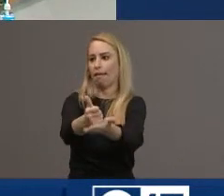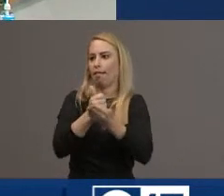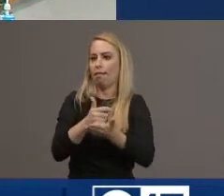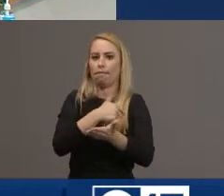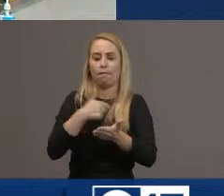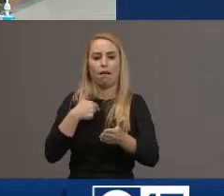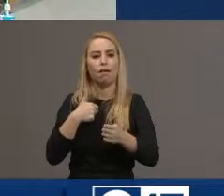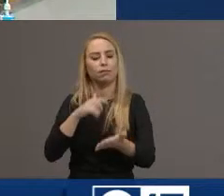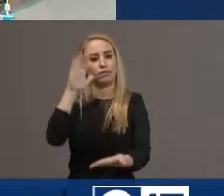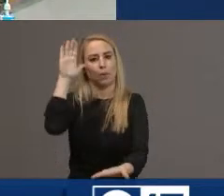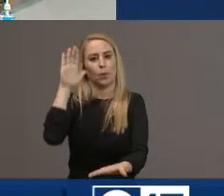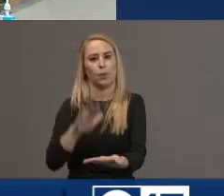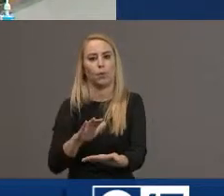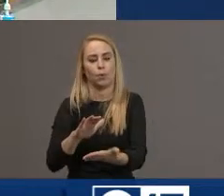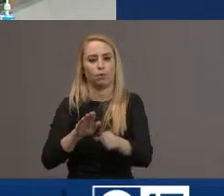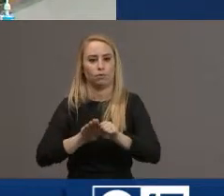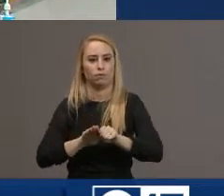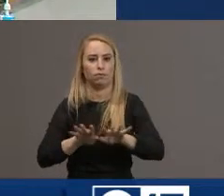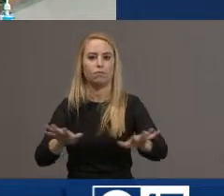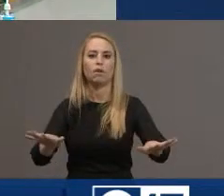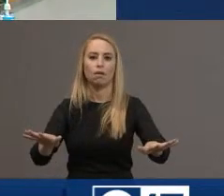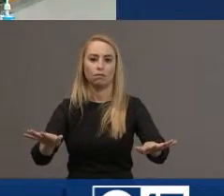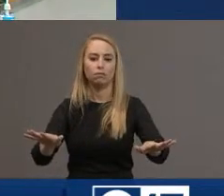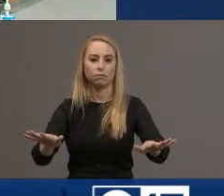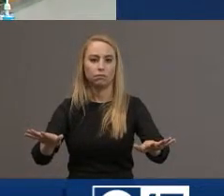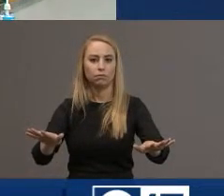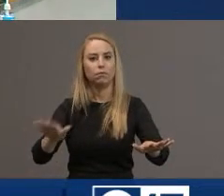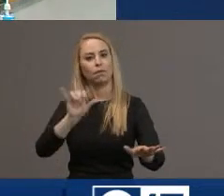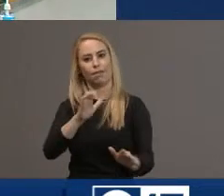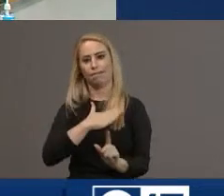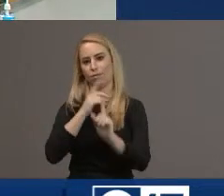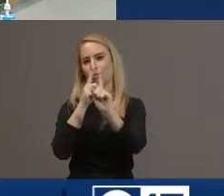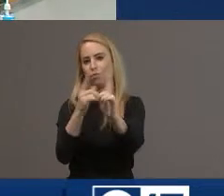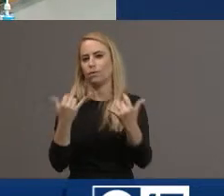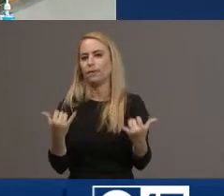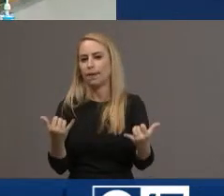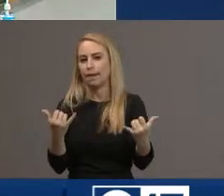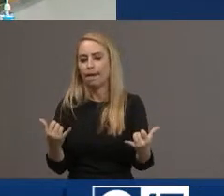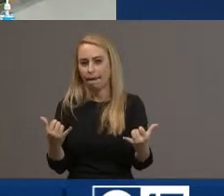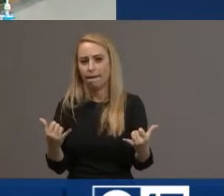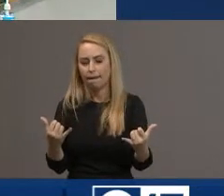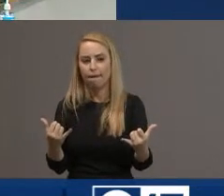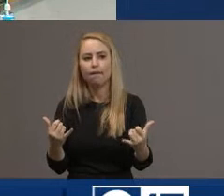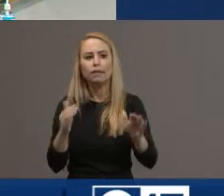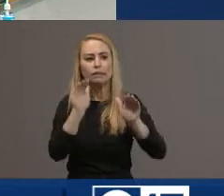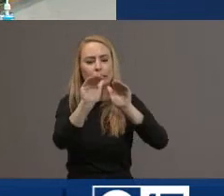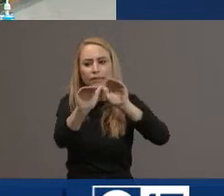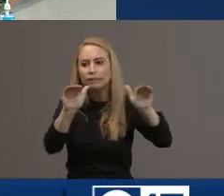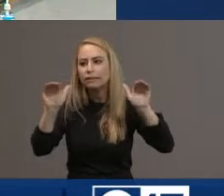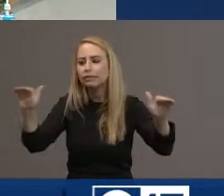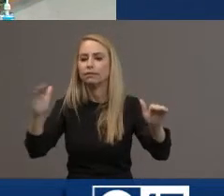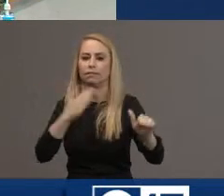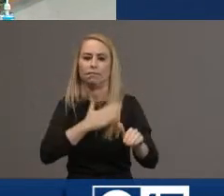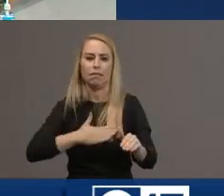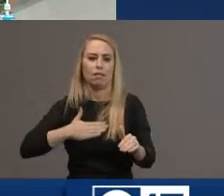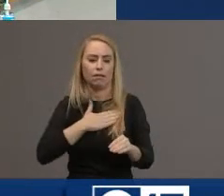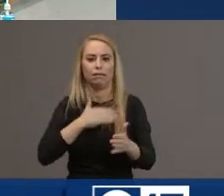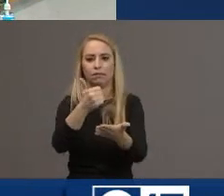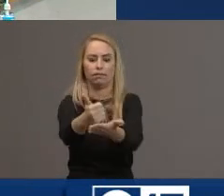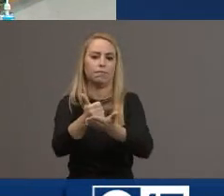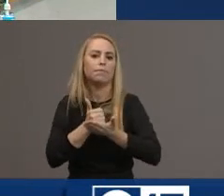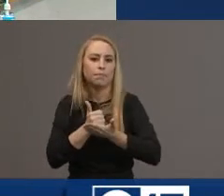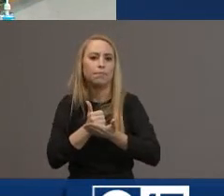slowing the spread of this. And that's what I'm hopeful to do today, is to enlist you in doing